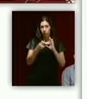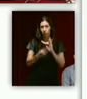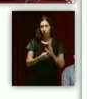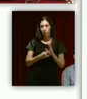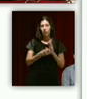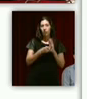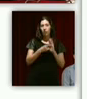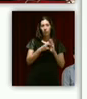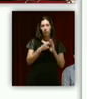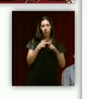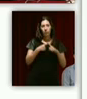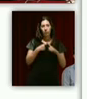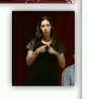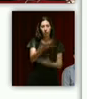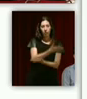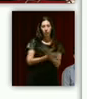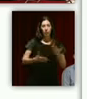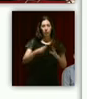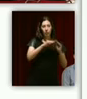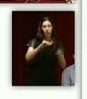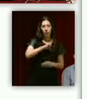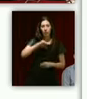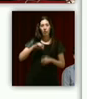we'd like to